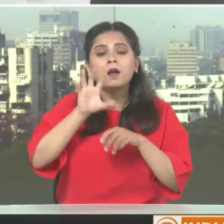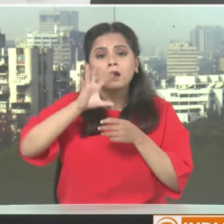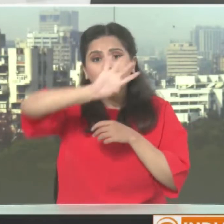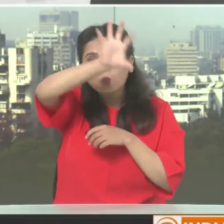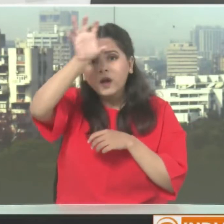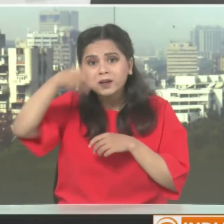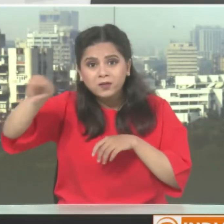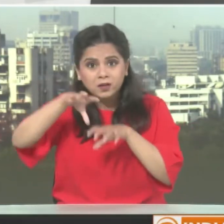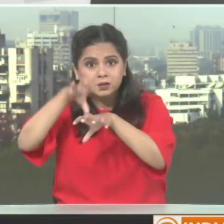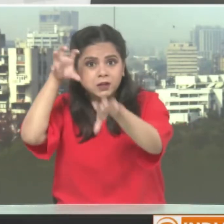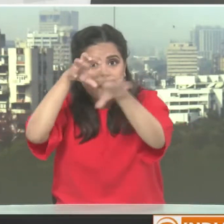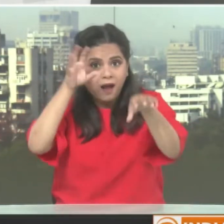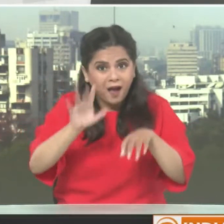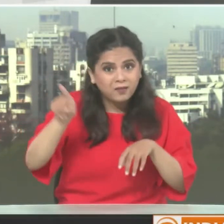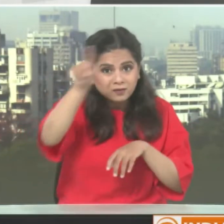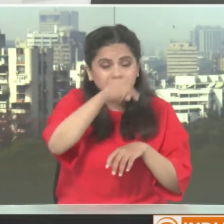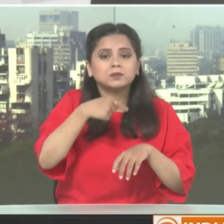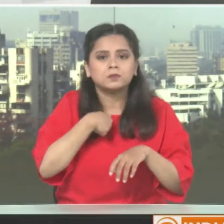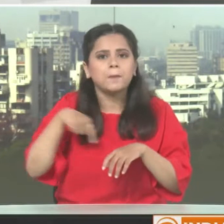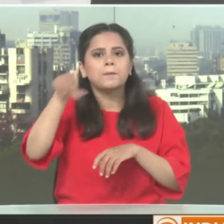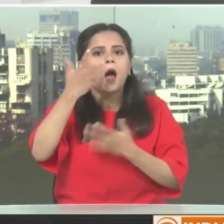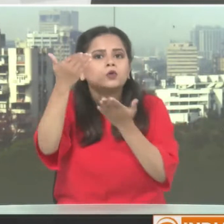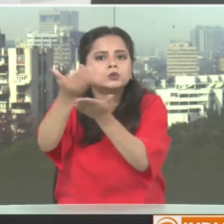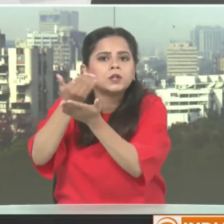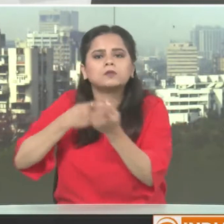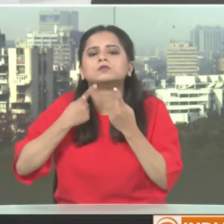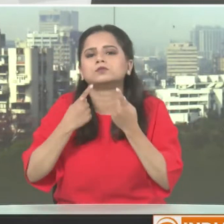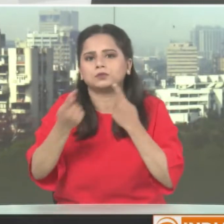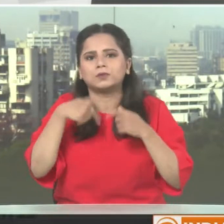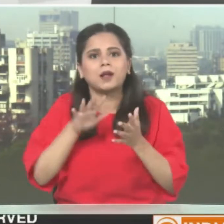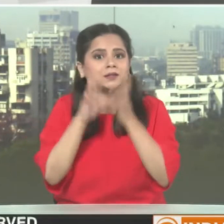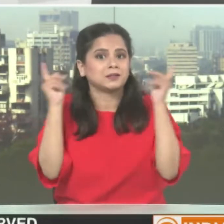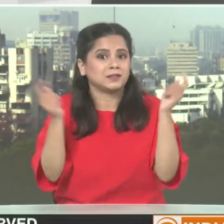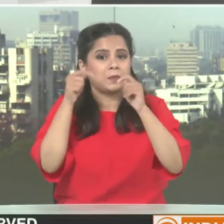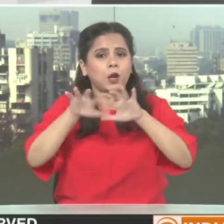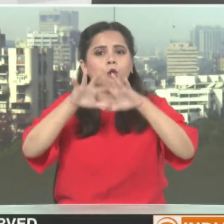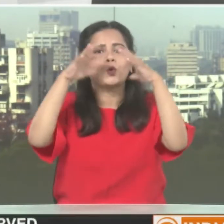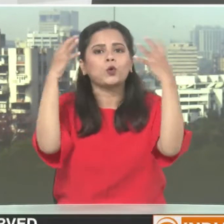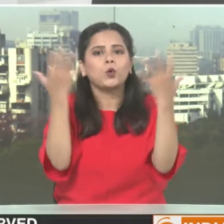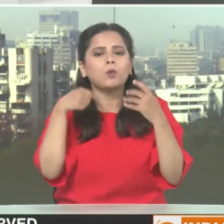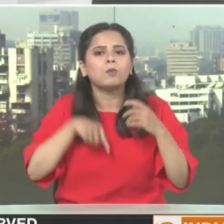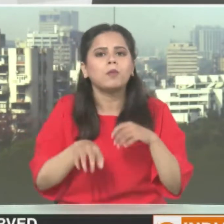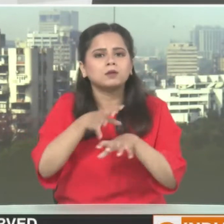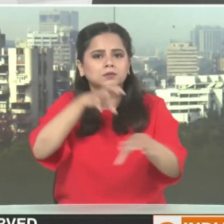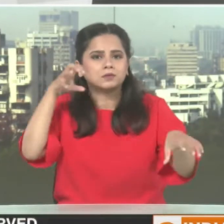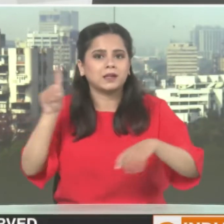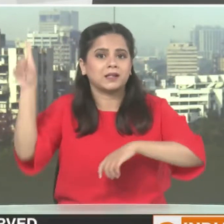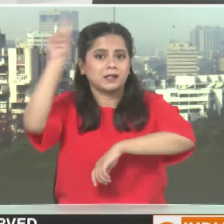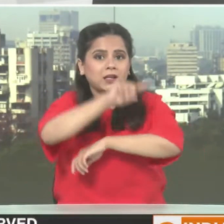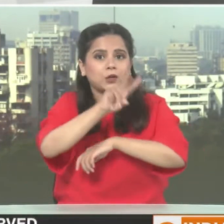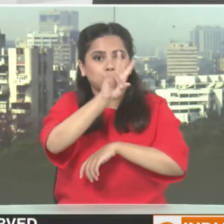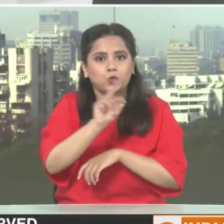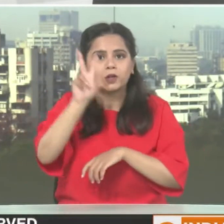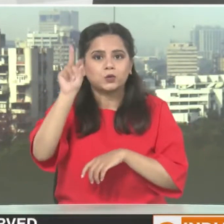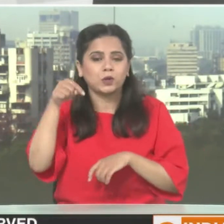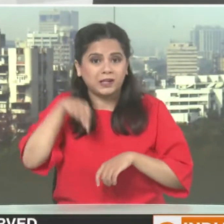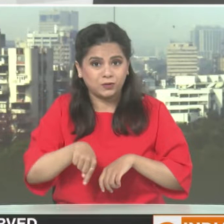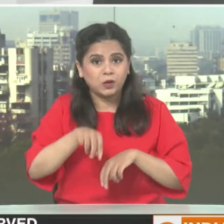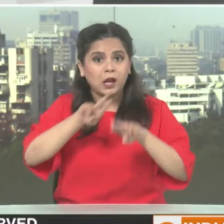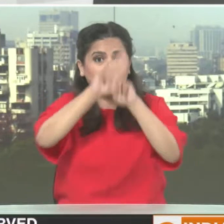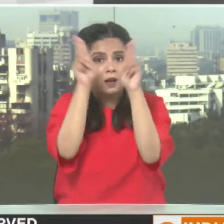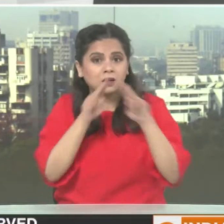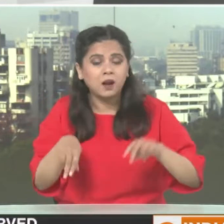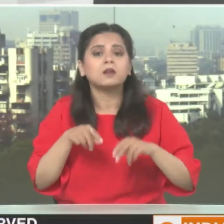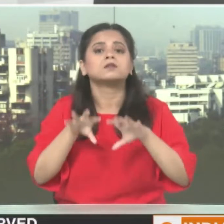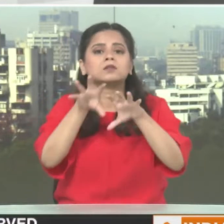management of the tiger reserves. Kickstarting celebrations of the Global Tigers Day 2020 on the eve of International Tiger